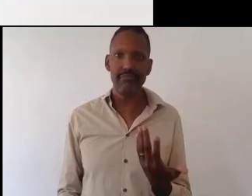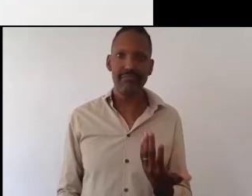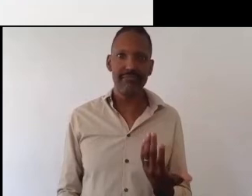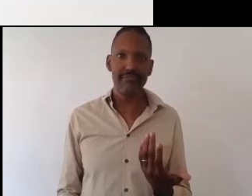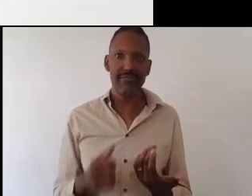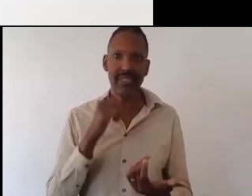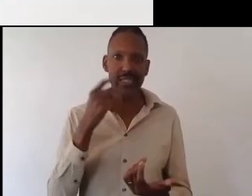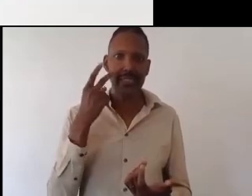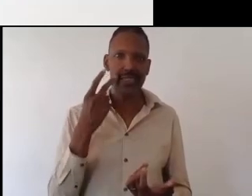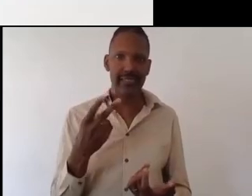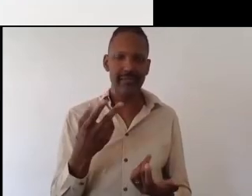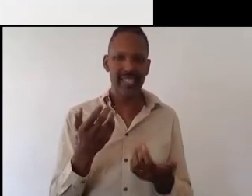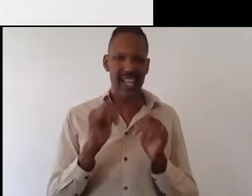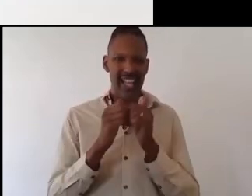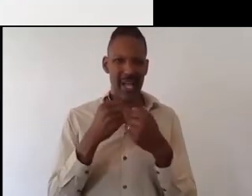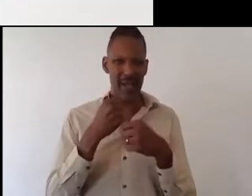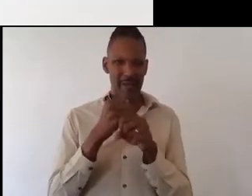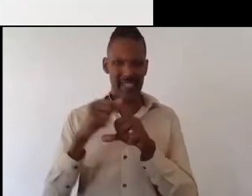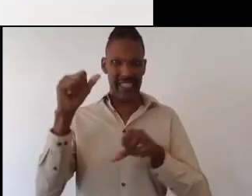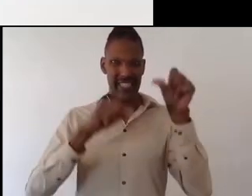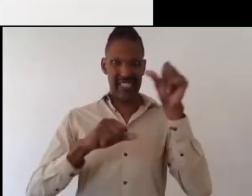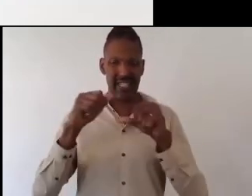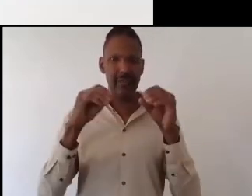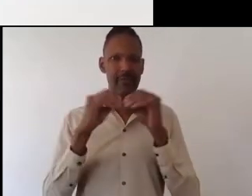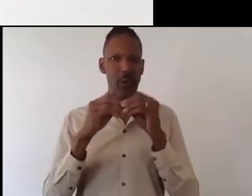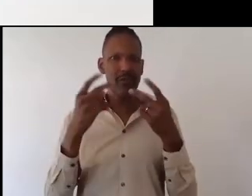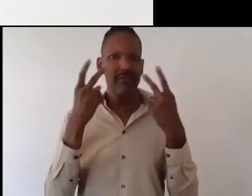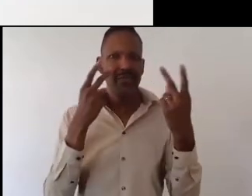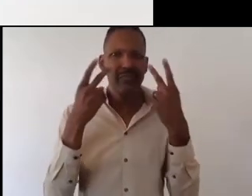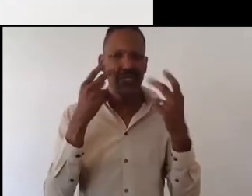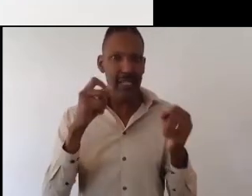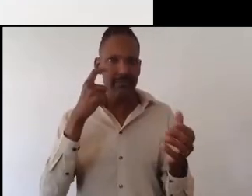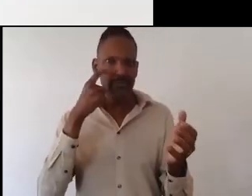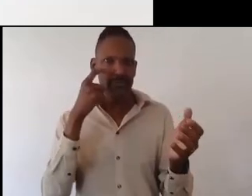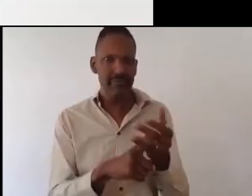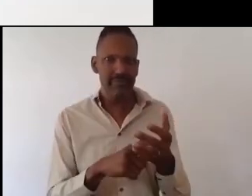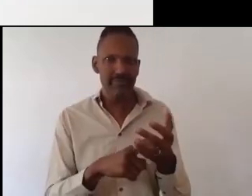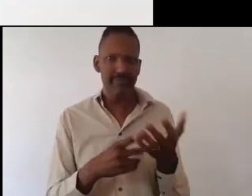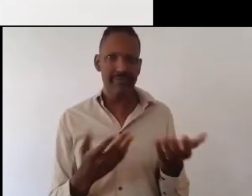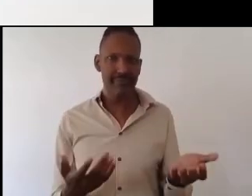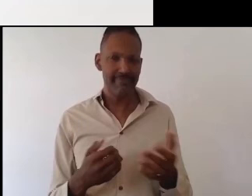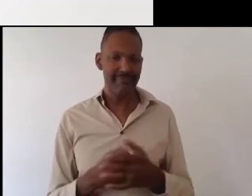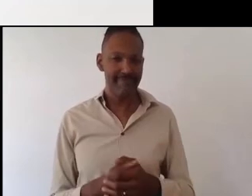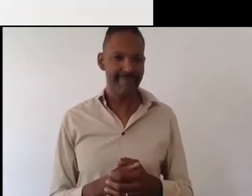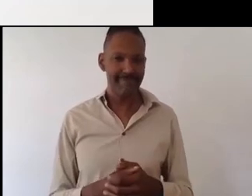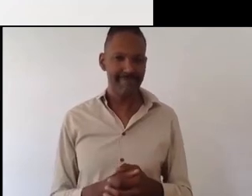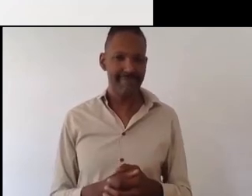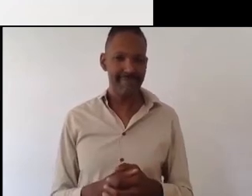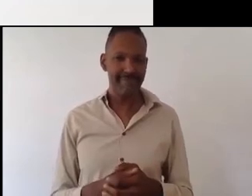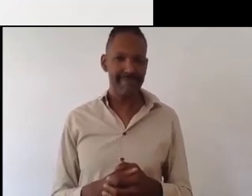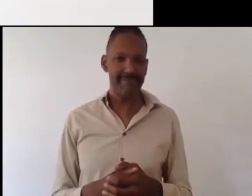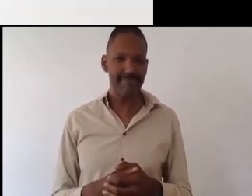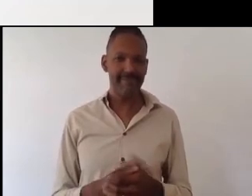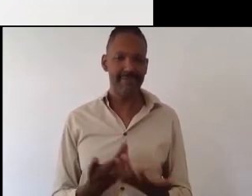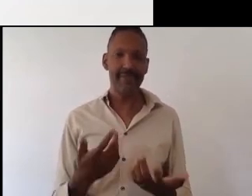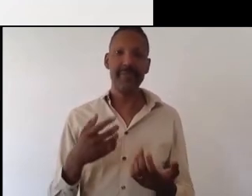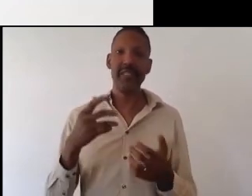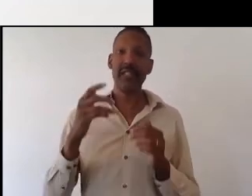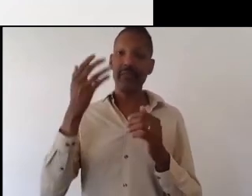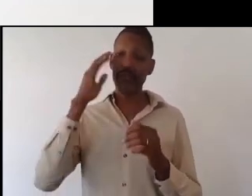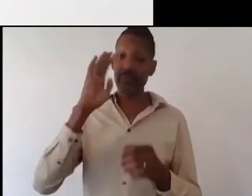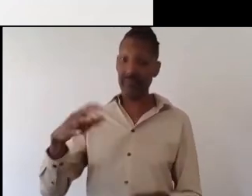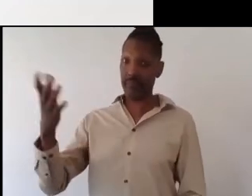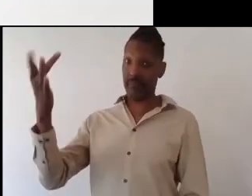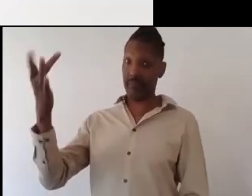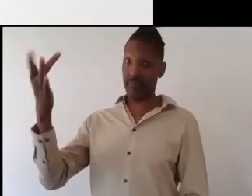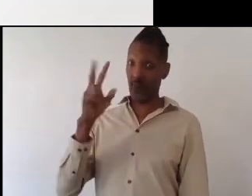early childhood? So what we have done is we have taken a framework that was developed starting around 2005, and